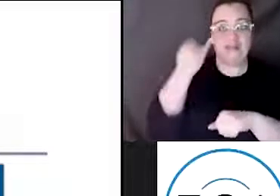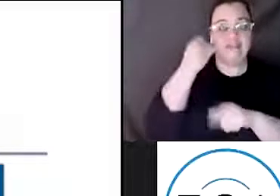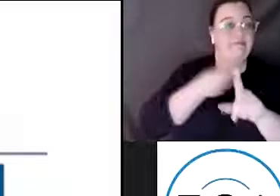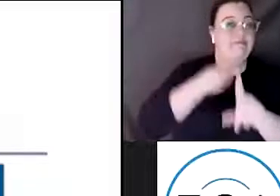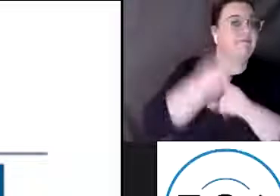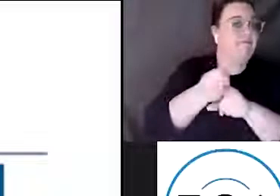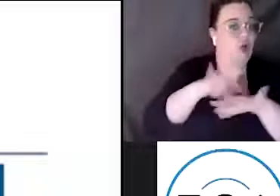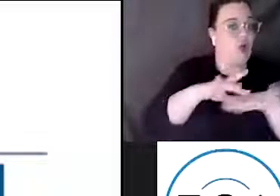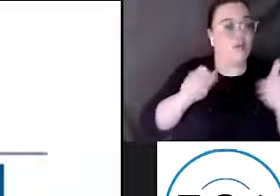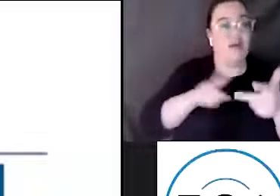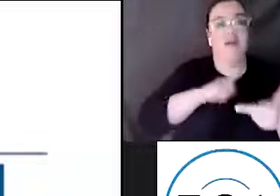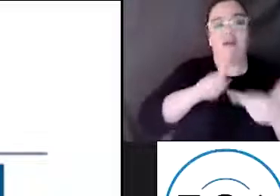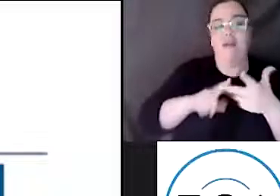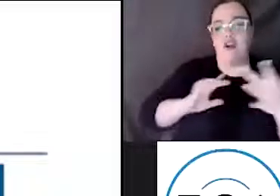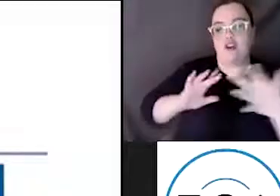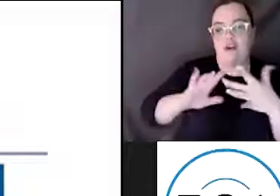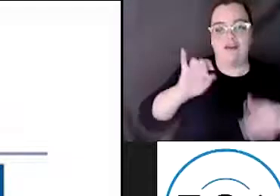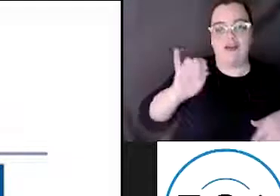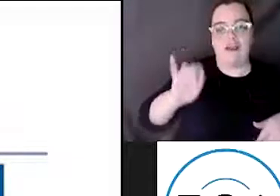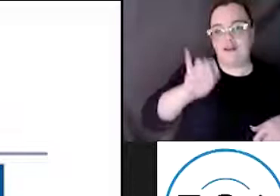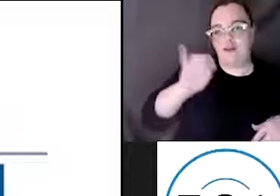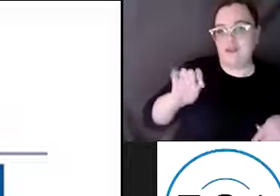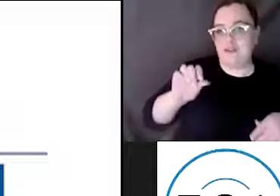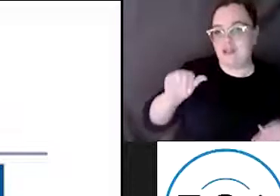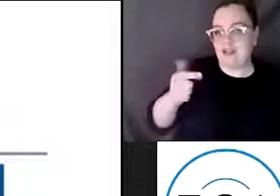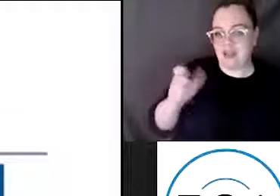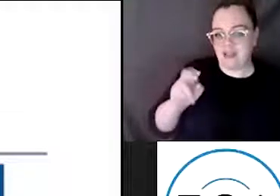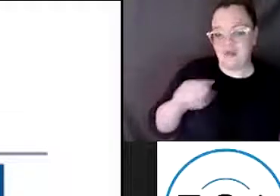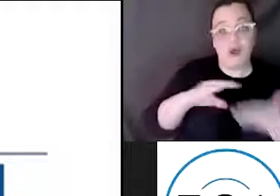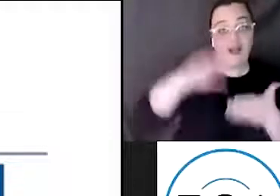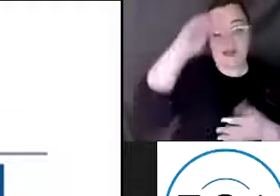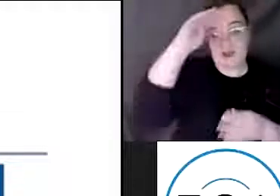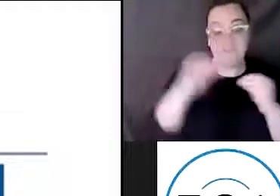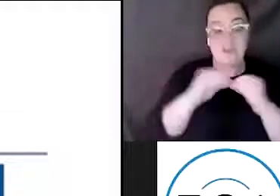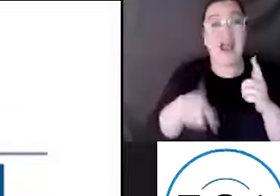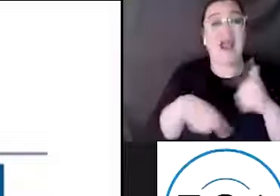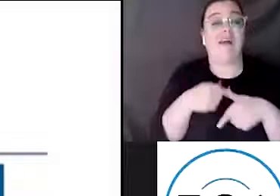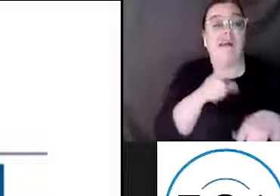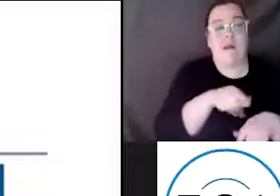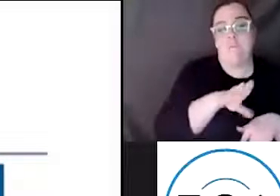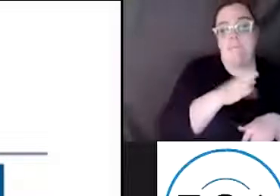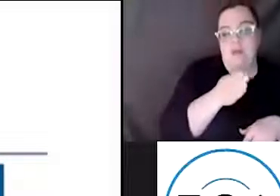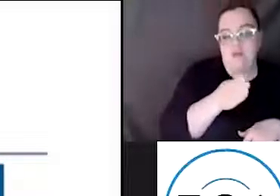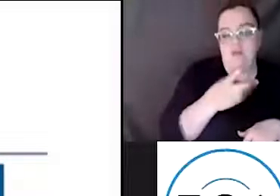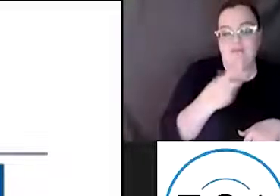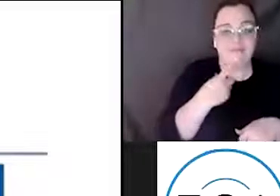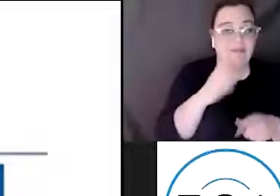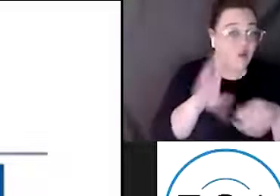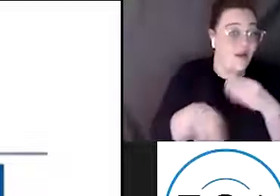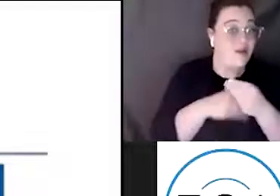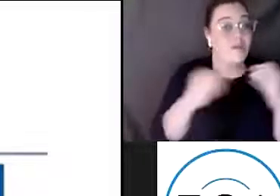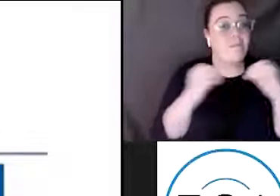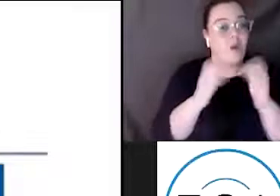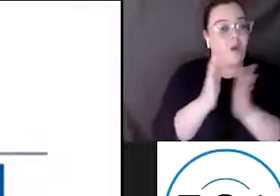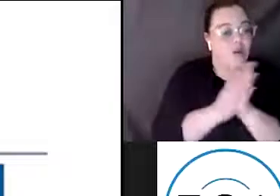contacting your insurance agent to learn more. And then in blue, to help provide additional motivation, a reminder that